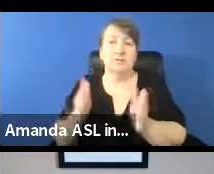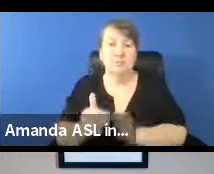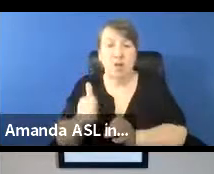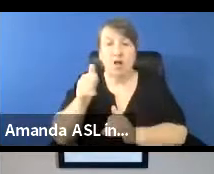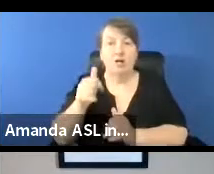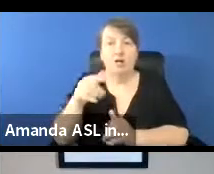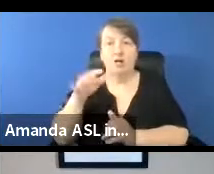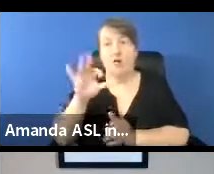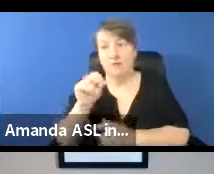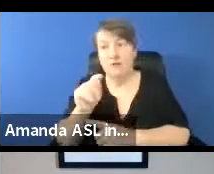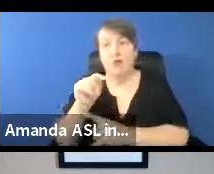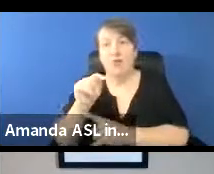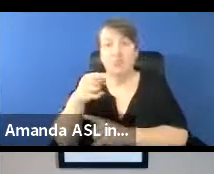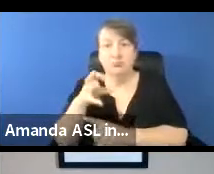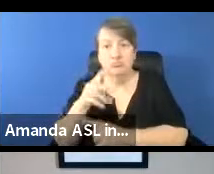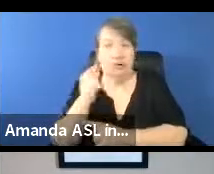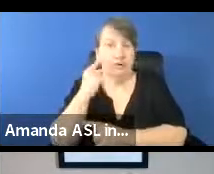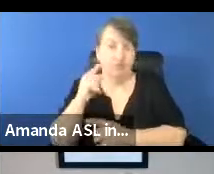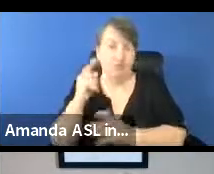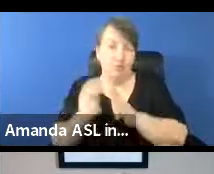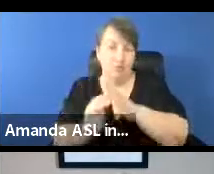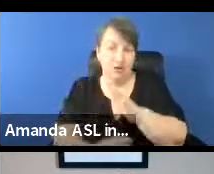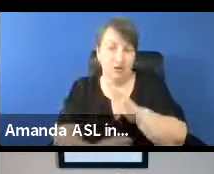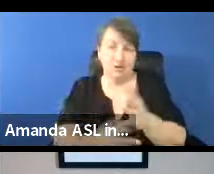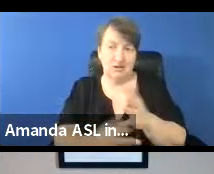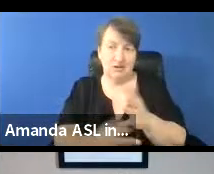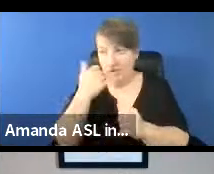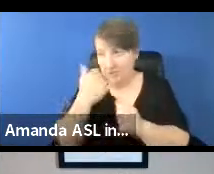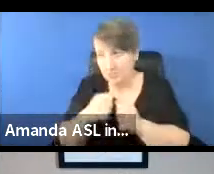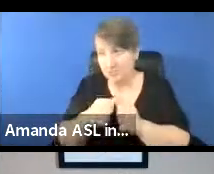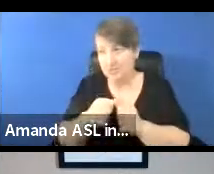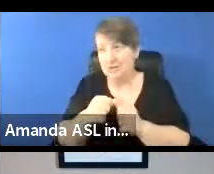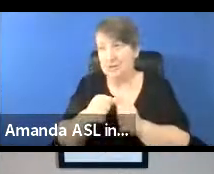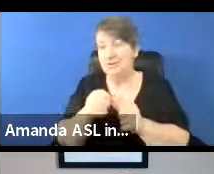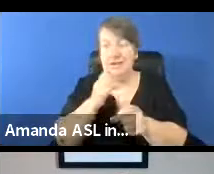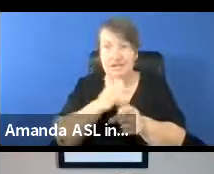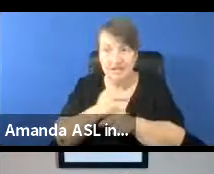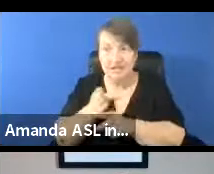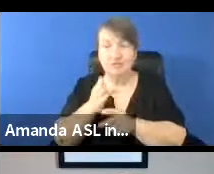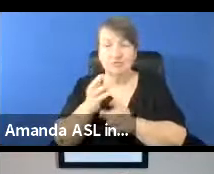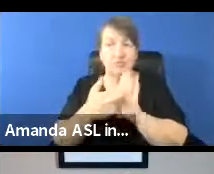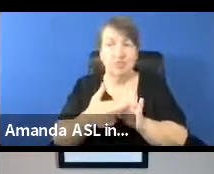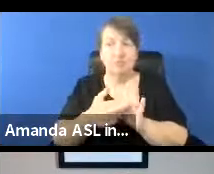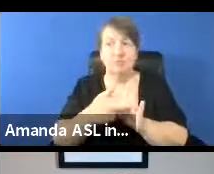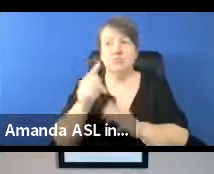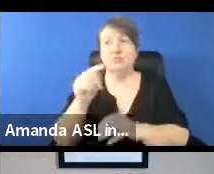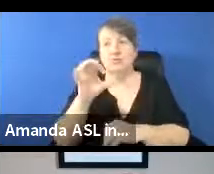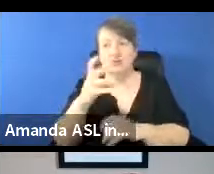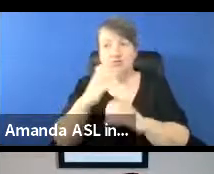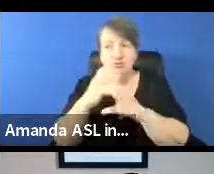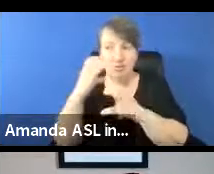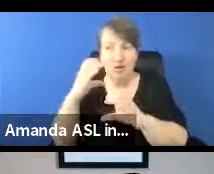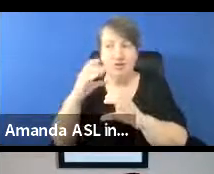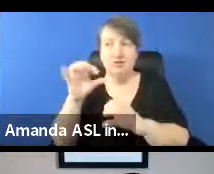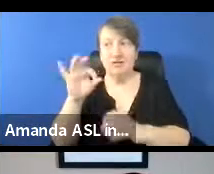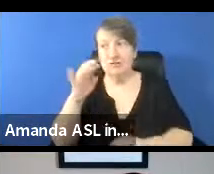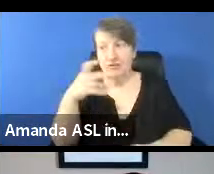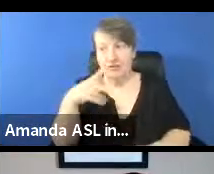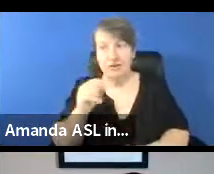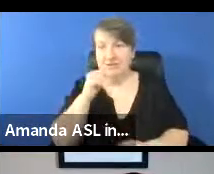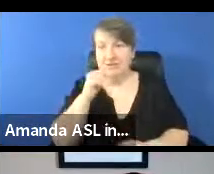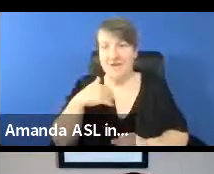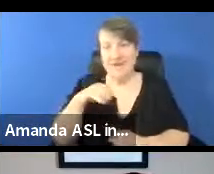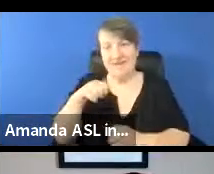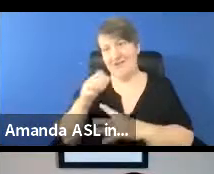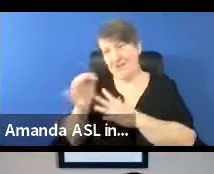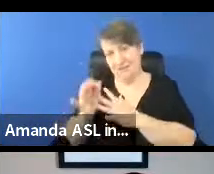the bridge. I just want, as a reminder, an industry representative that trucks and freight don't have